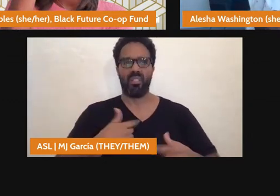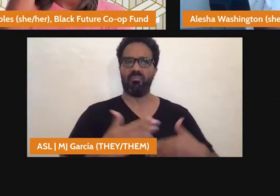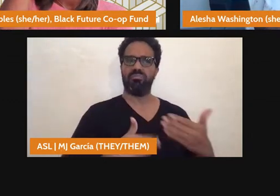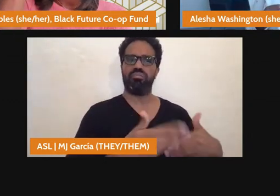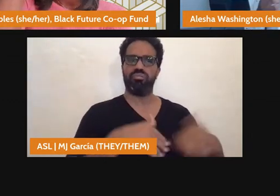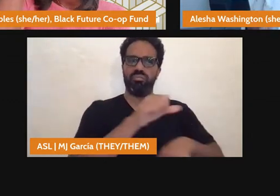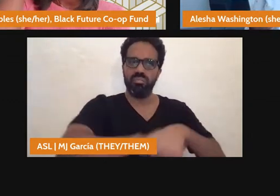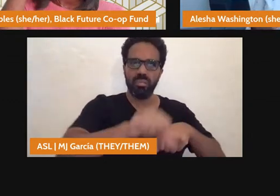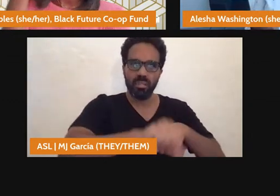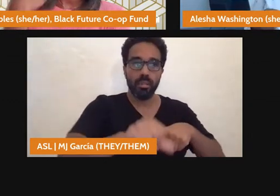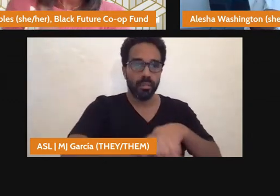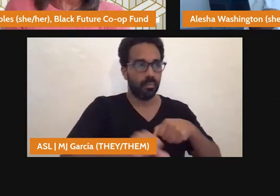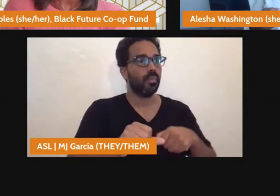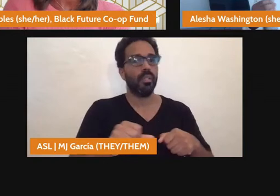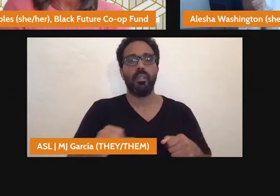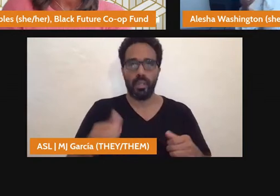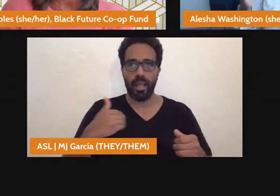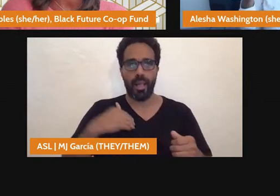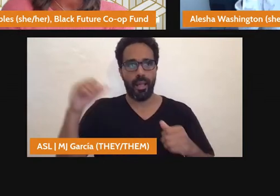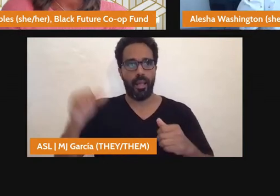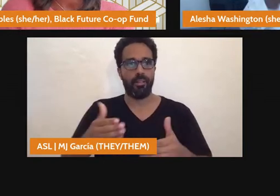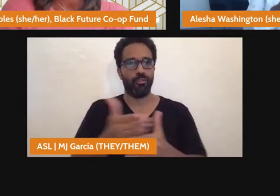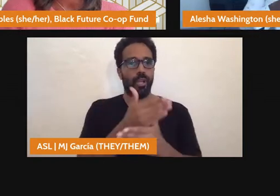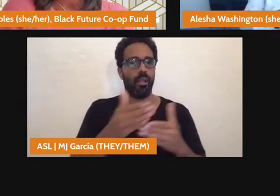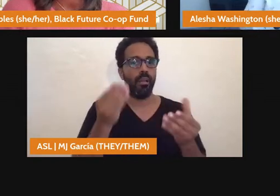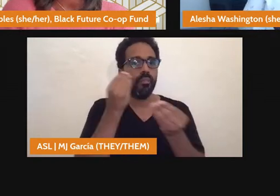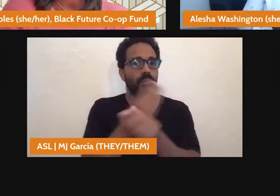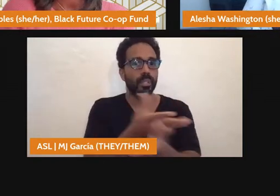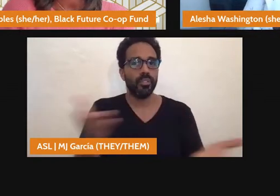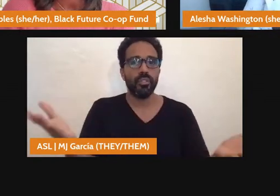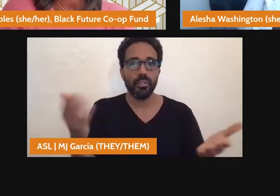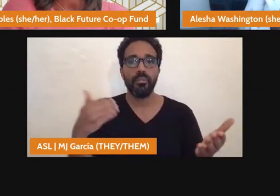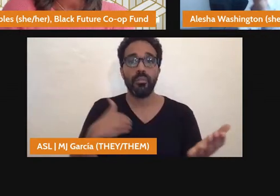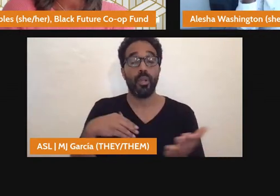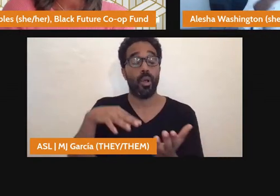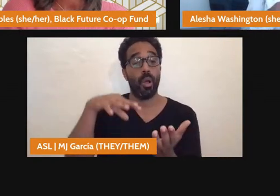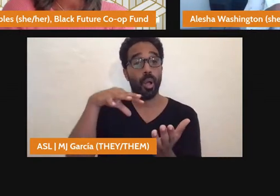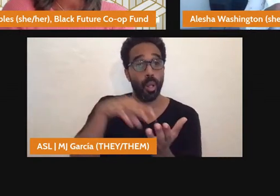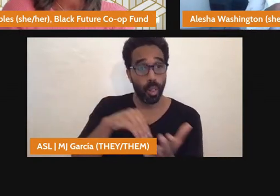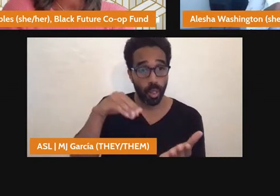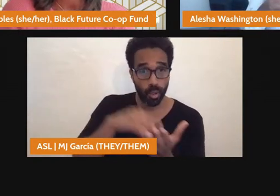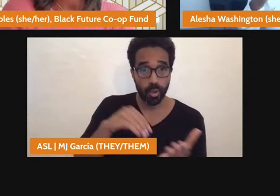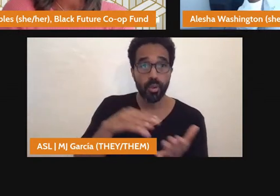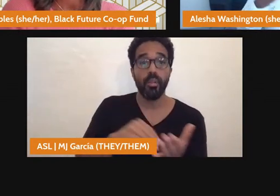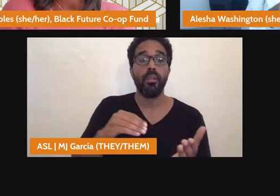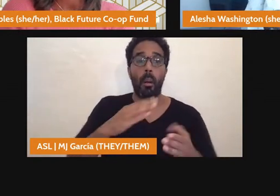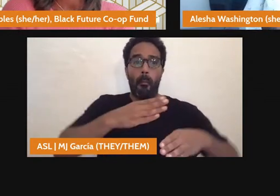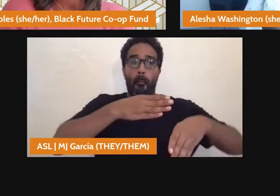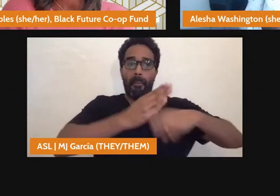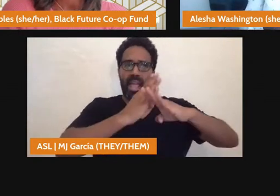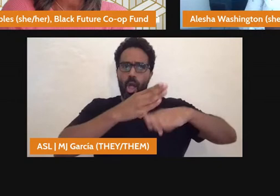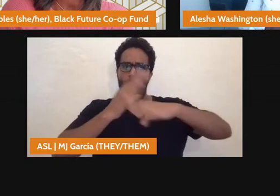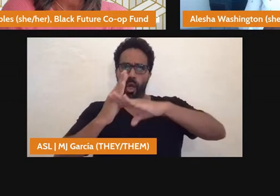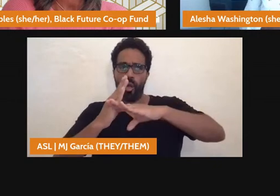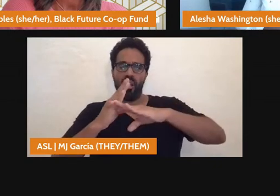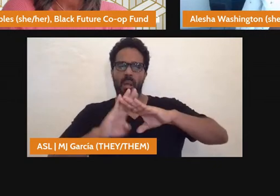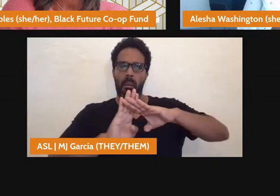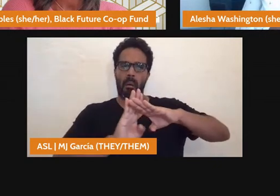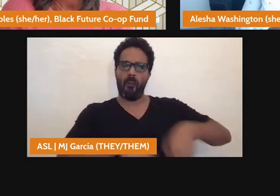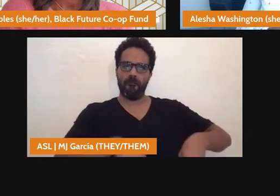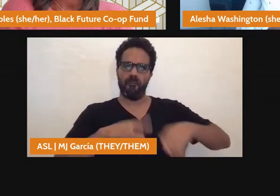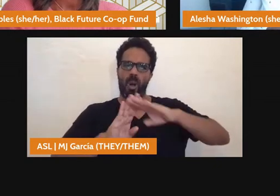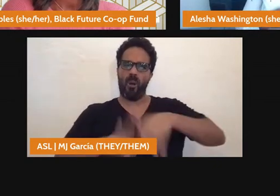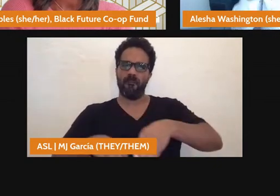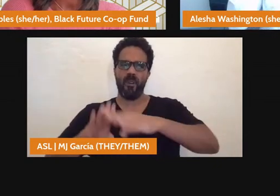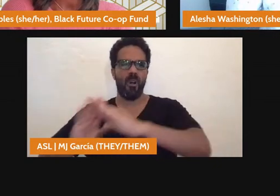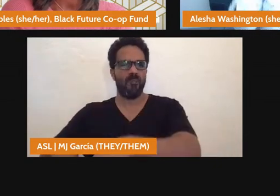into at the Seattle Foundation is how do we break down the barrier here a bit and start to host kind of conversations between the